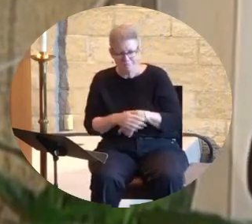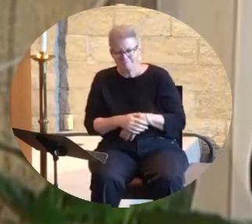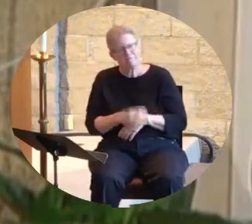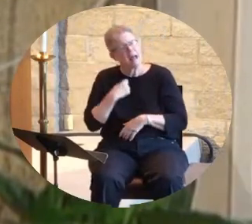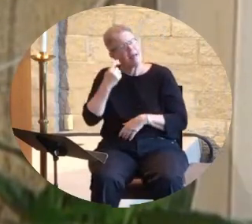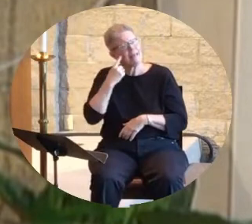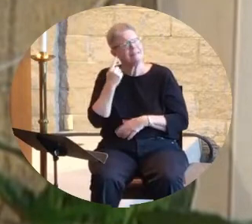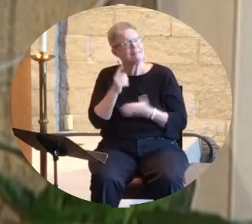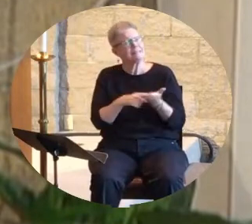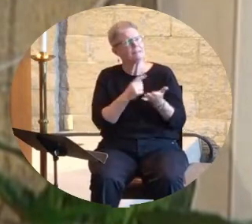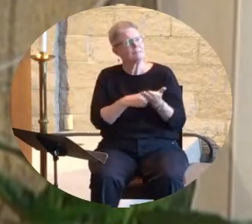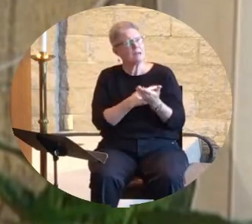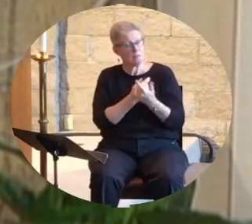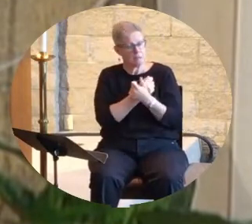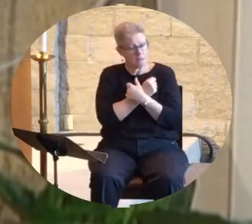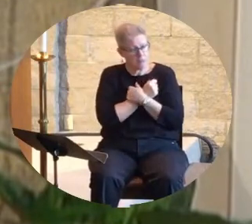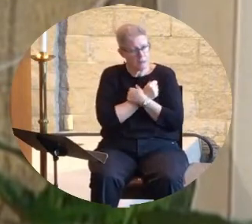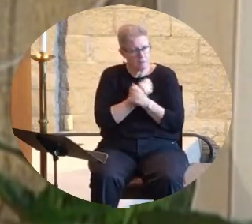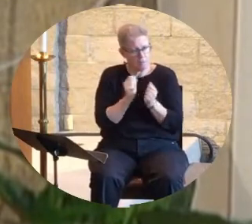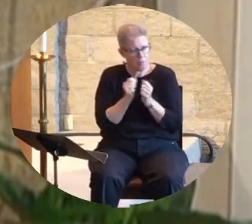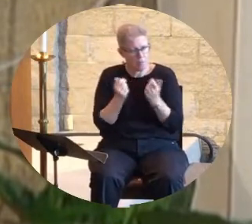wisdom can be dangerous.